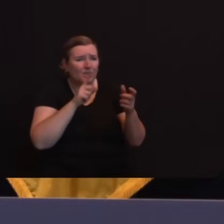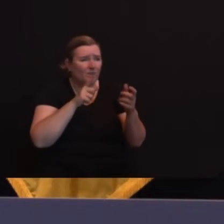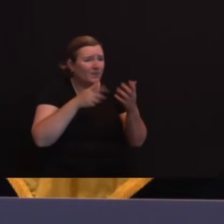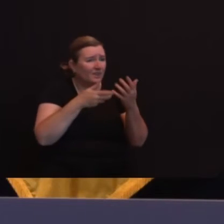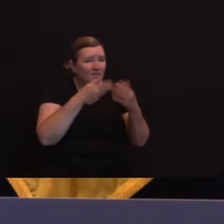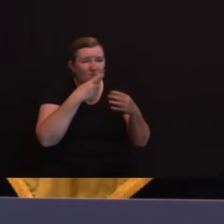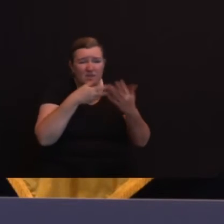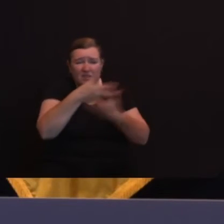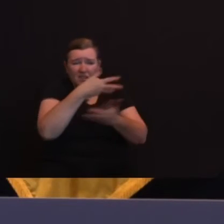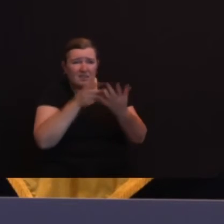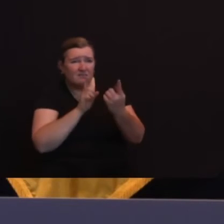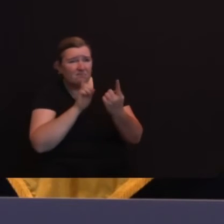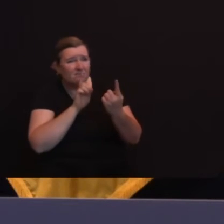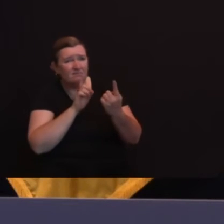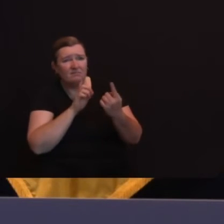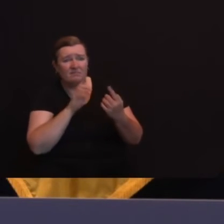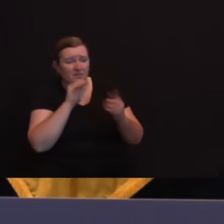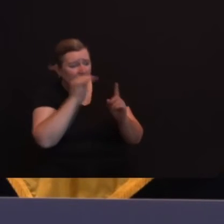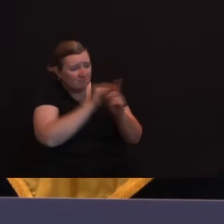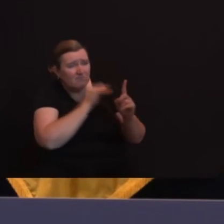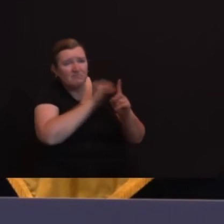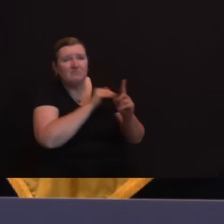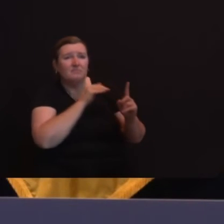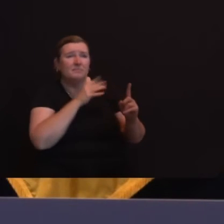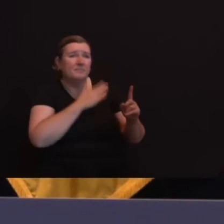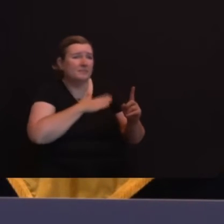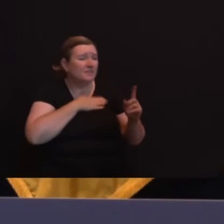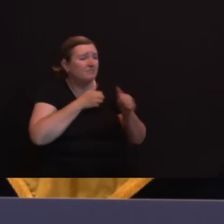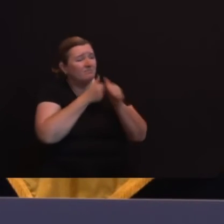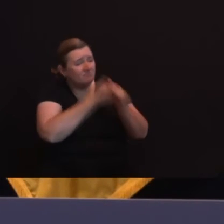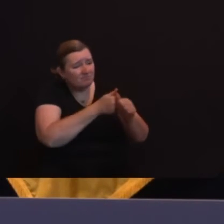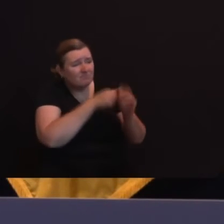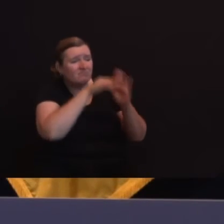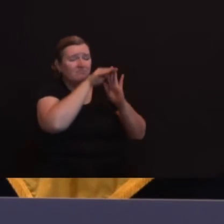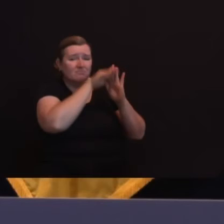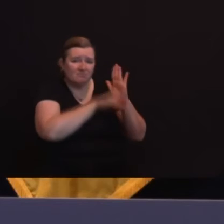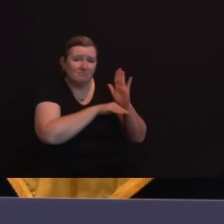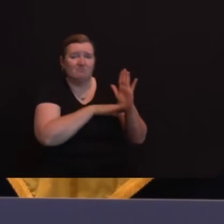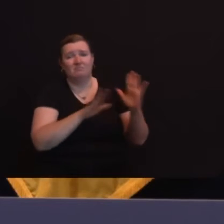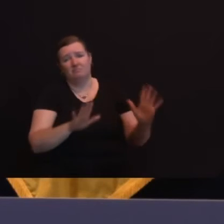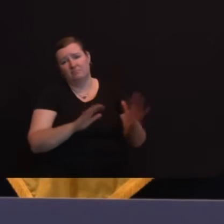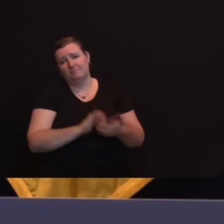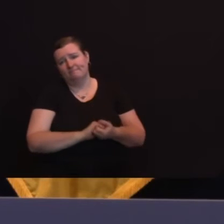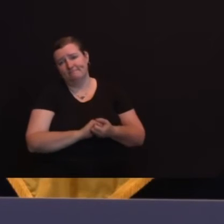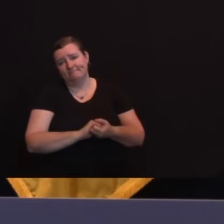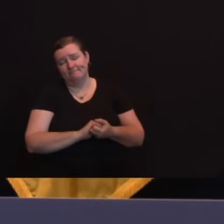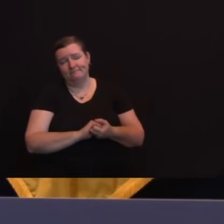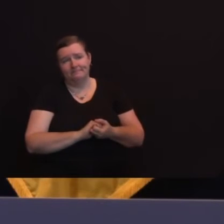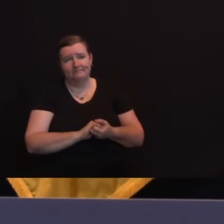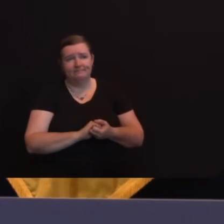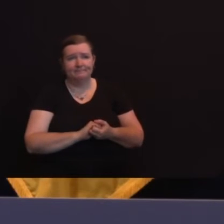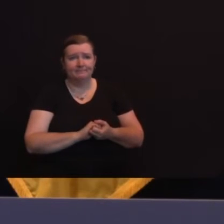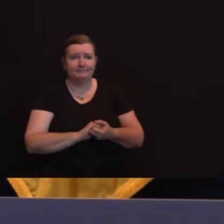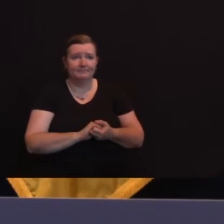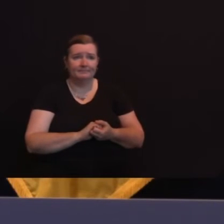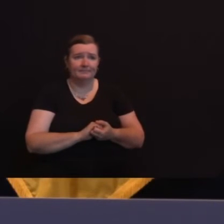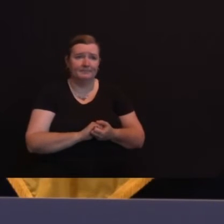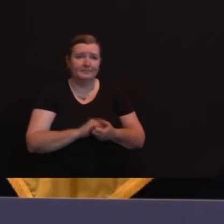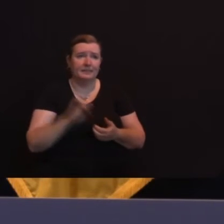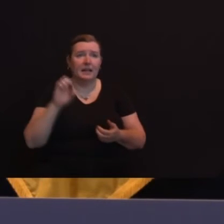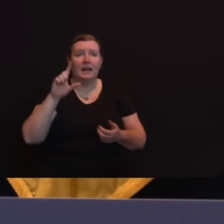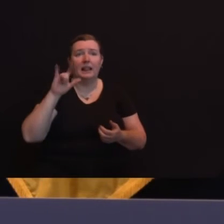means. So I want to give him a shout out as well. With that, Elise, it's good to see you and good to have you back. I think you're first up to bat here with